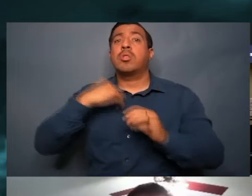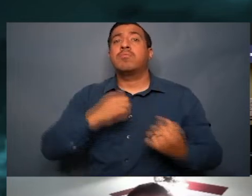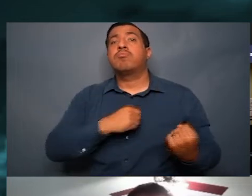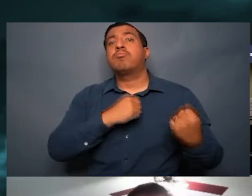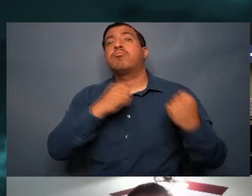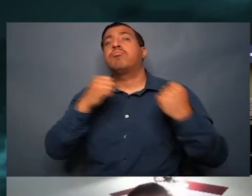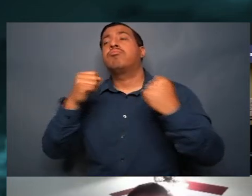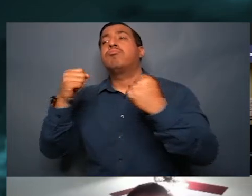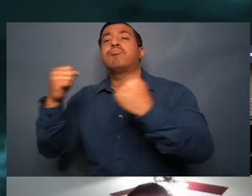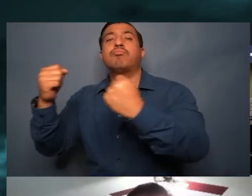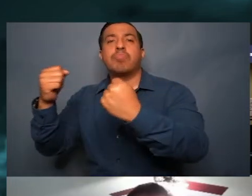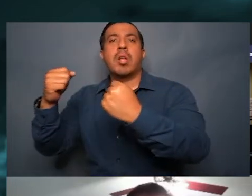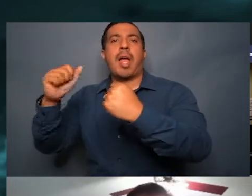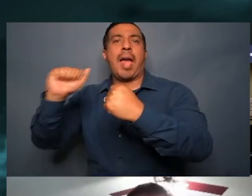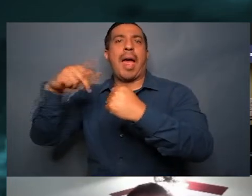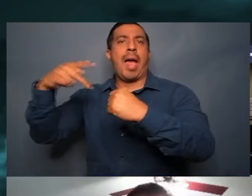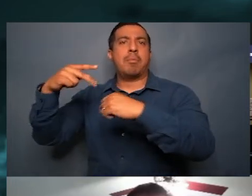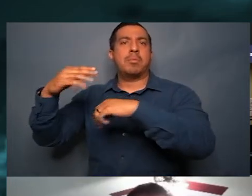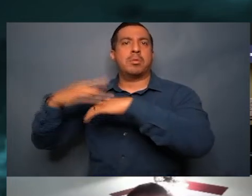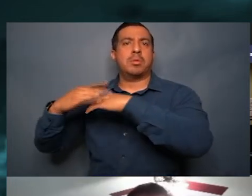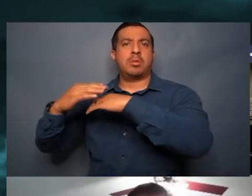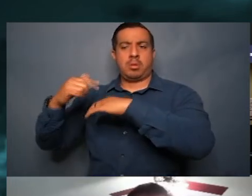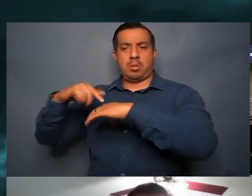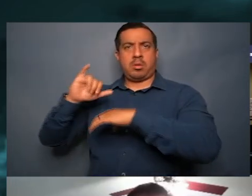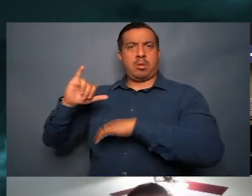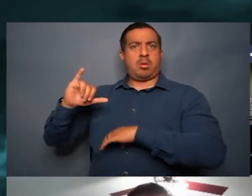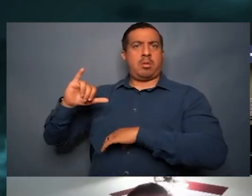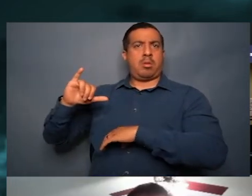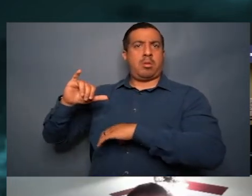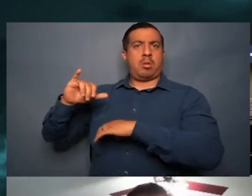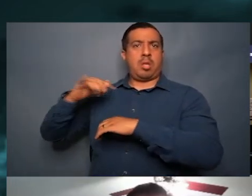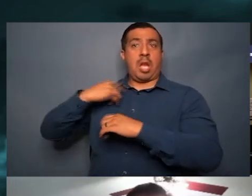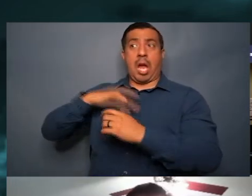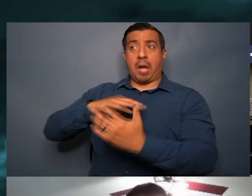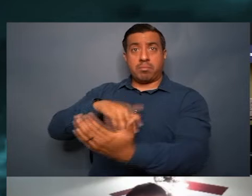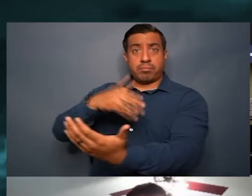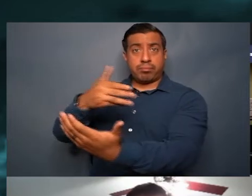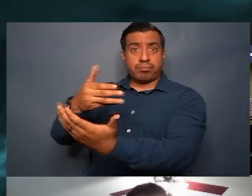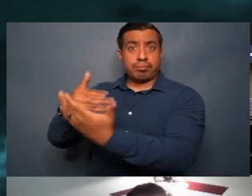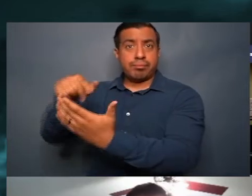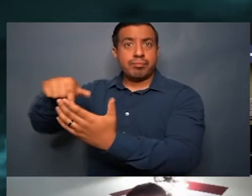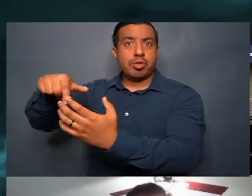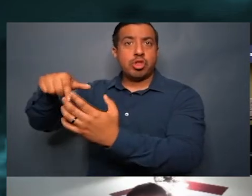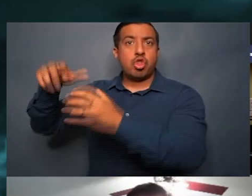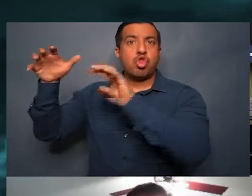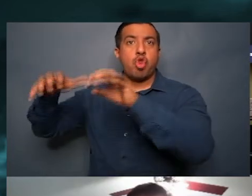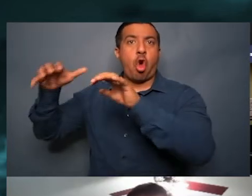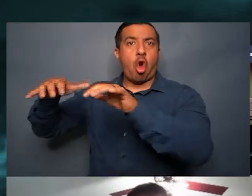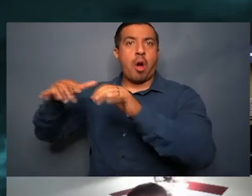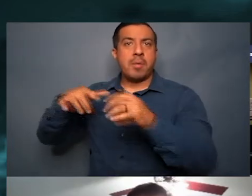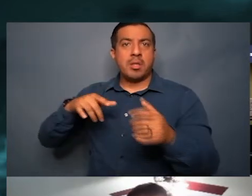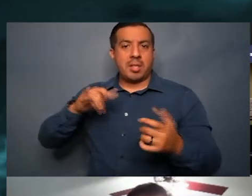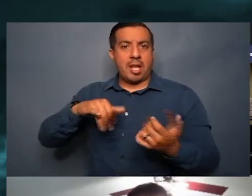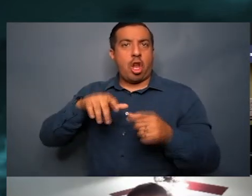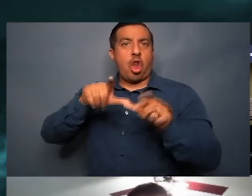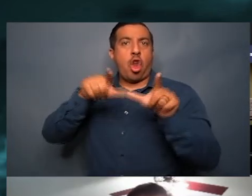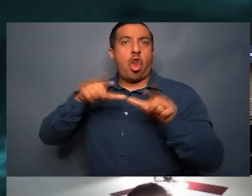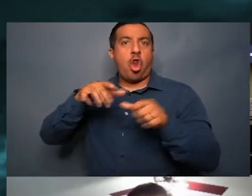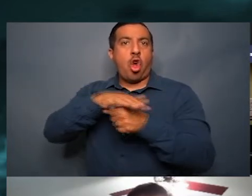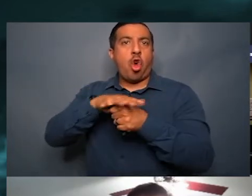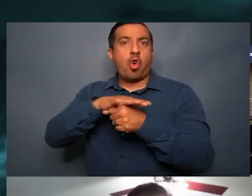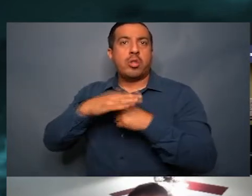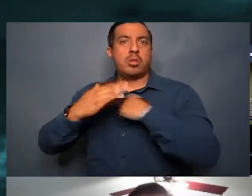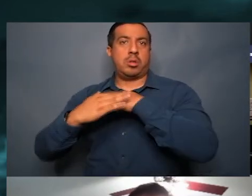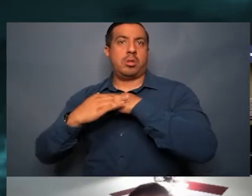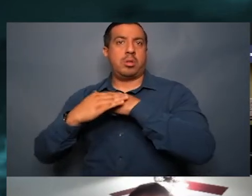a sudden my app starts going off, and it's because there's a storm where I'm located, not just where I live. And I just really